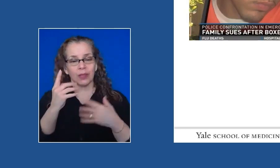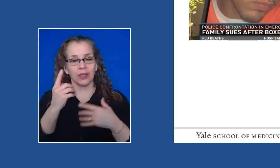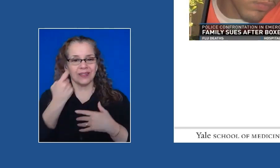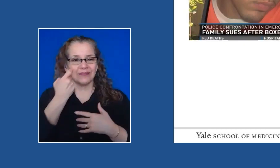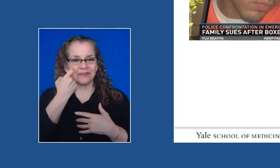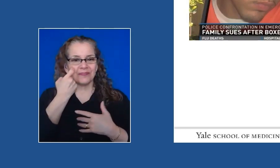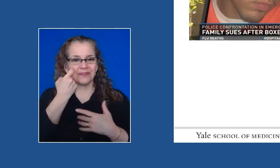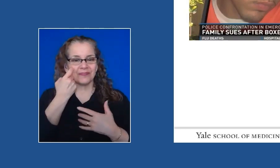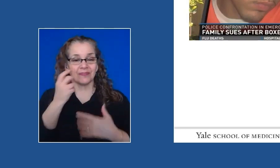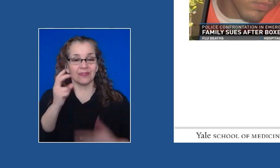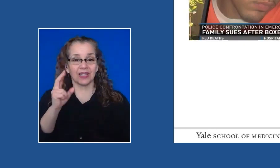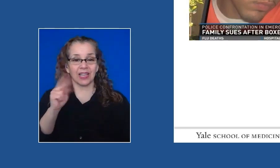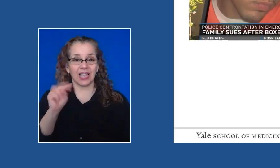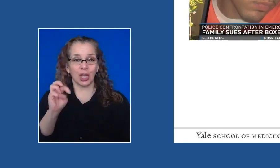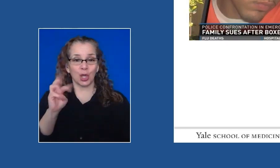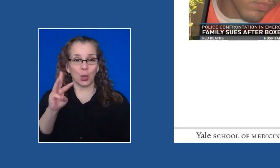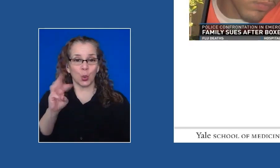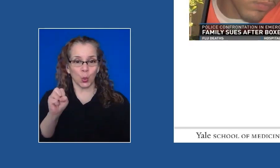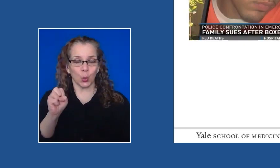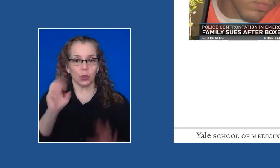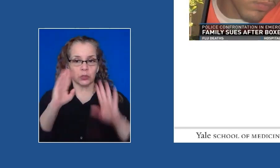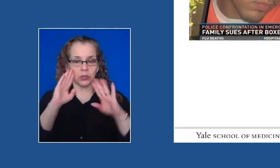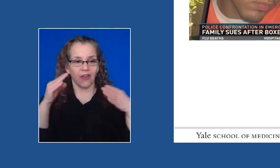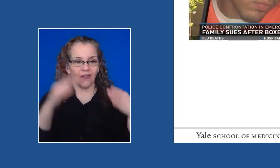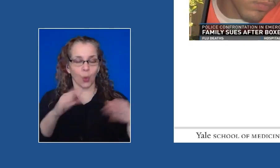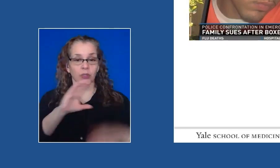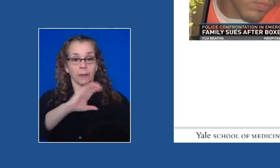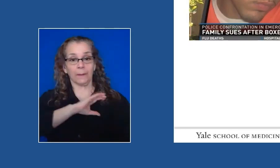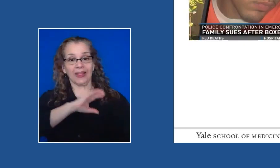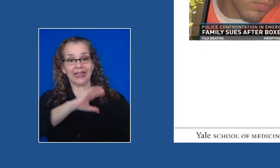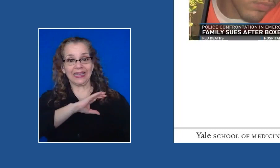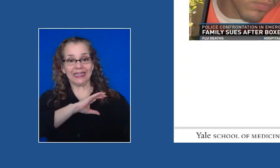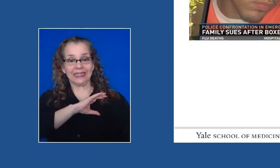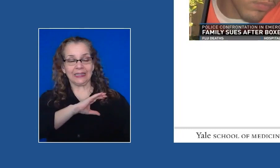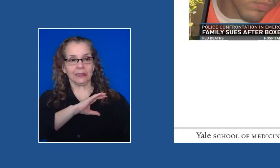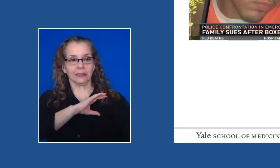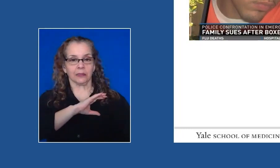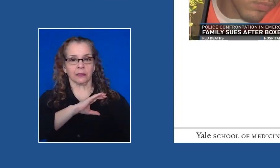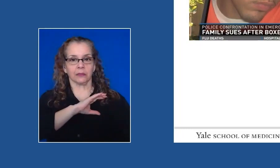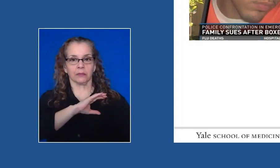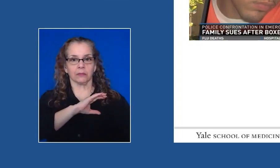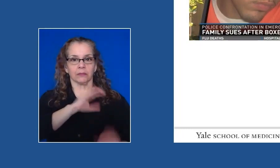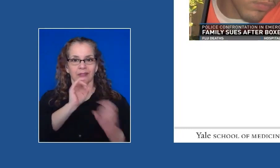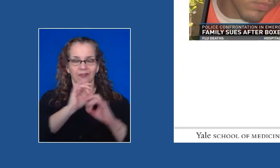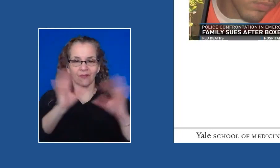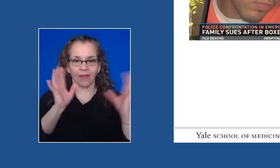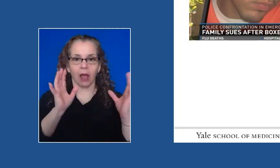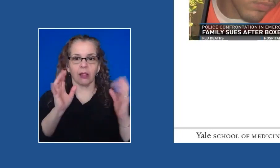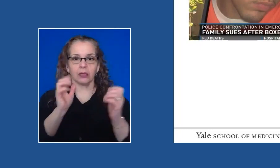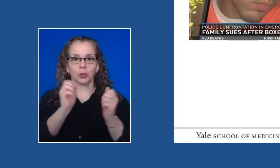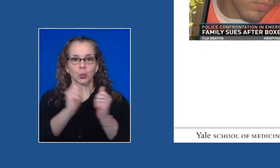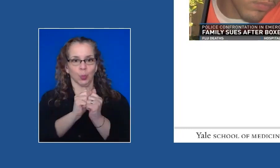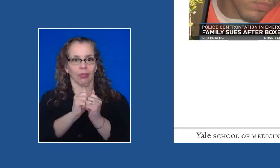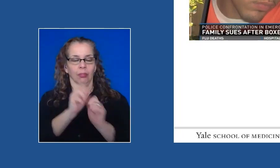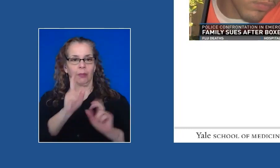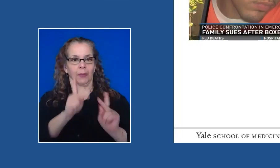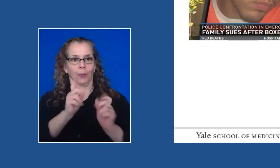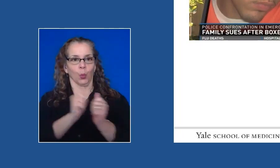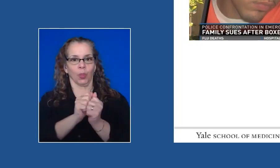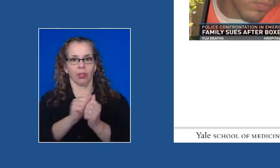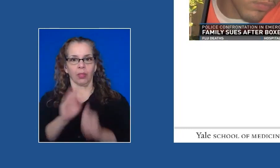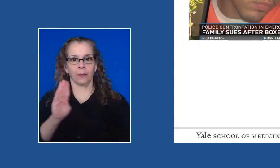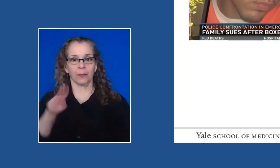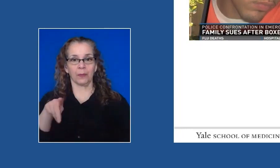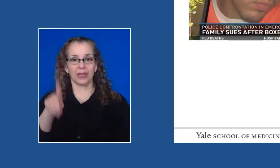both police brutality as well as how we manage patients with behavioral disorders has really highlighted this topic. As you can see on the